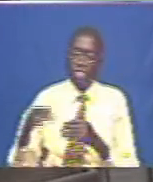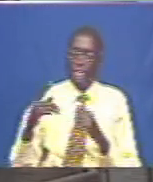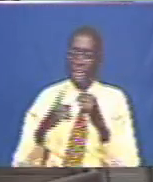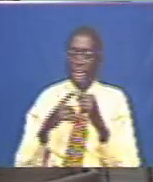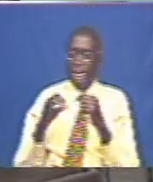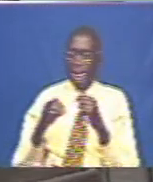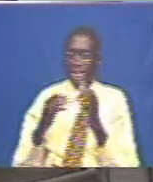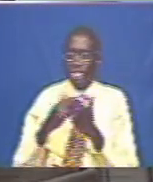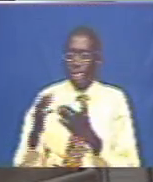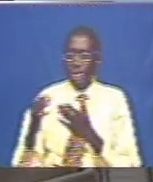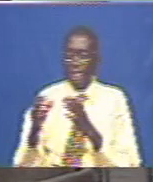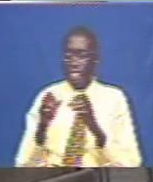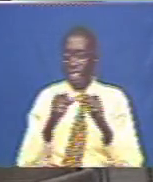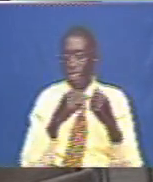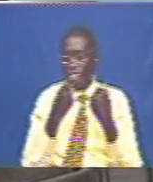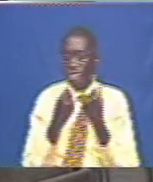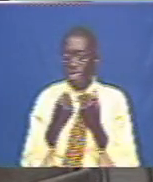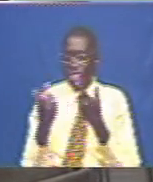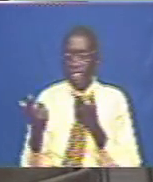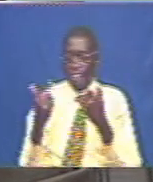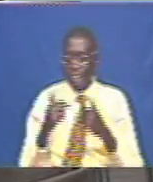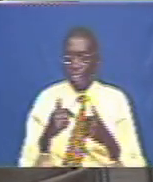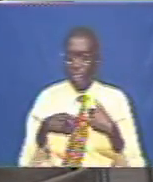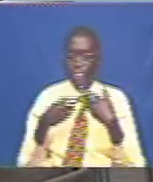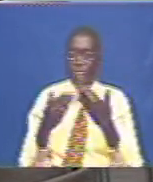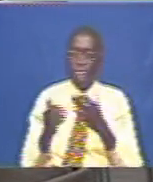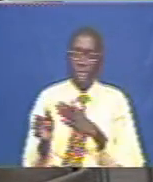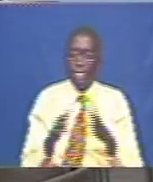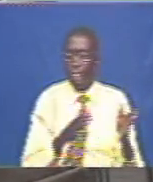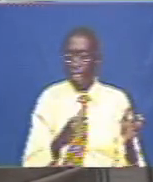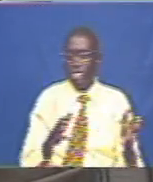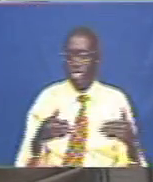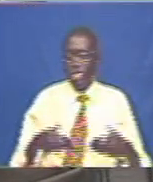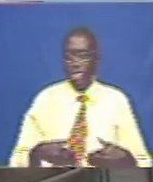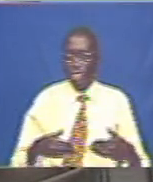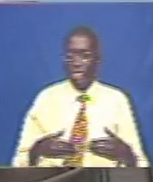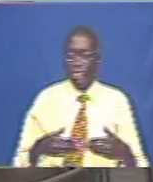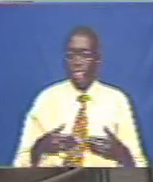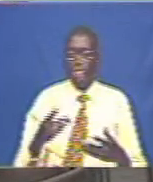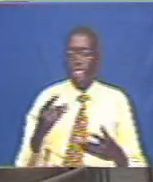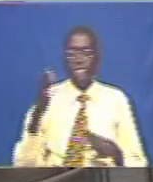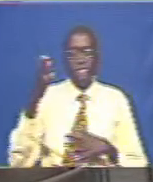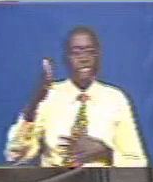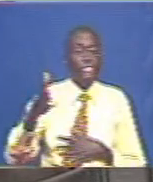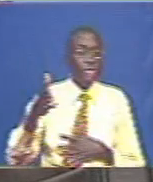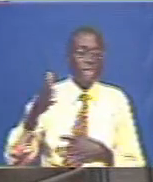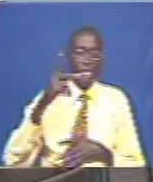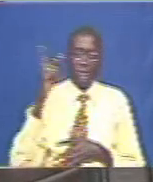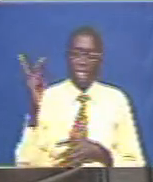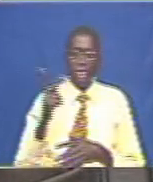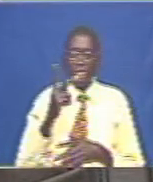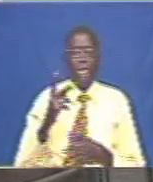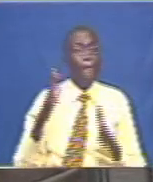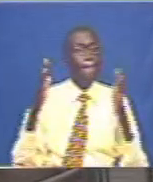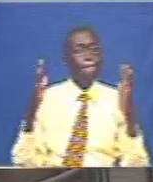cooperative societies which are providing opportunities for the youth. Thank you. The future of the cooperative in Kenya is massive. It's